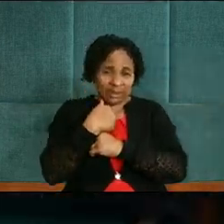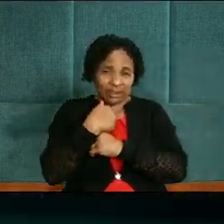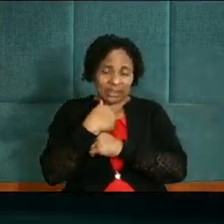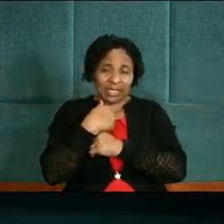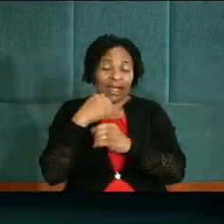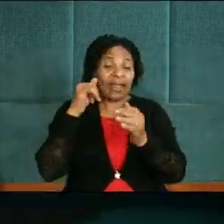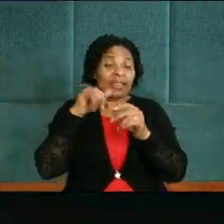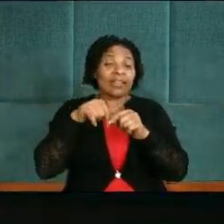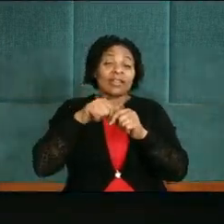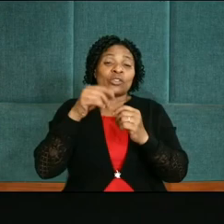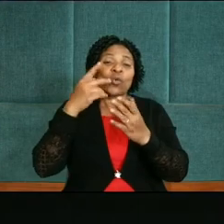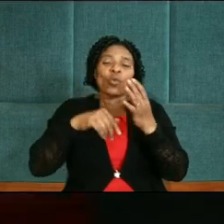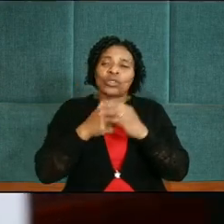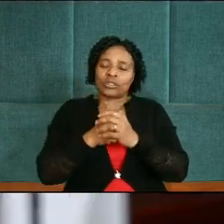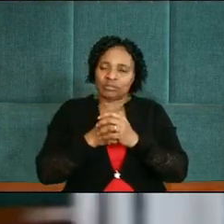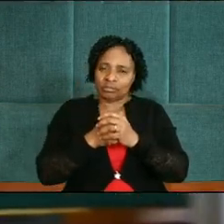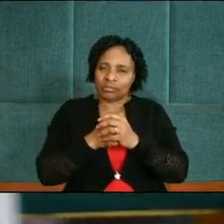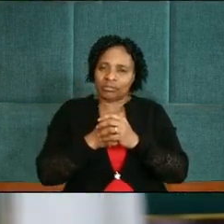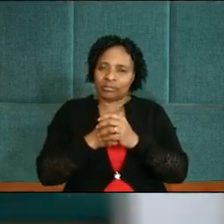is one of them.